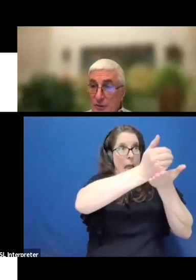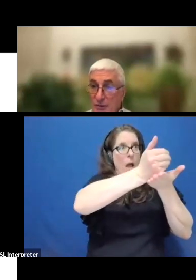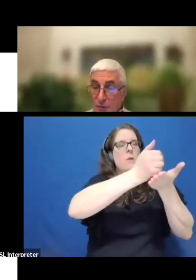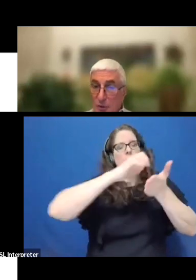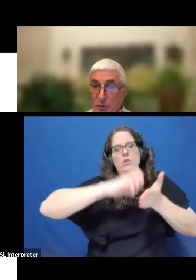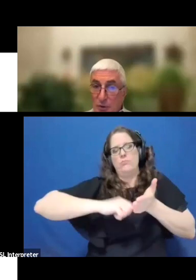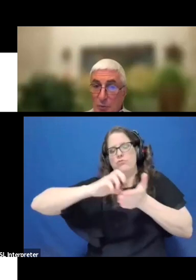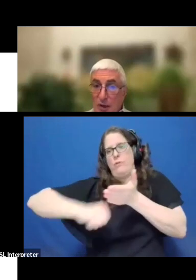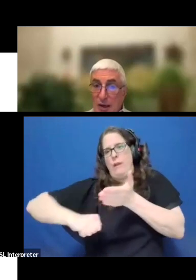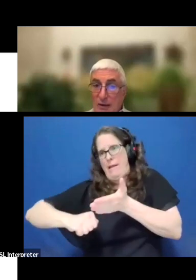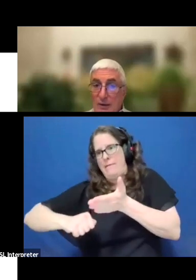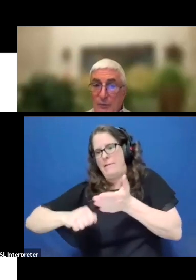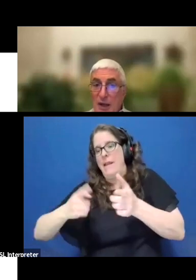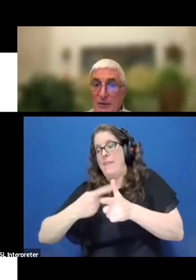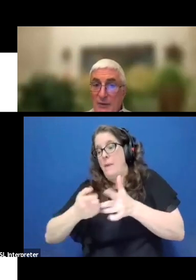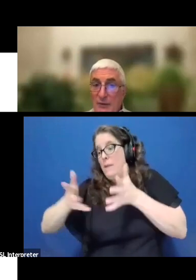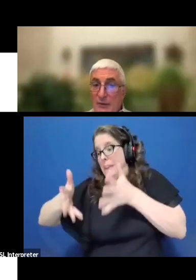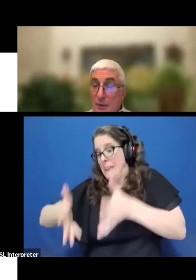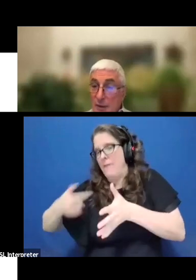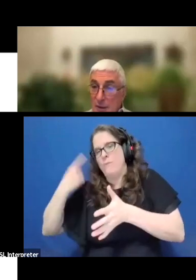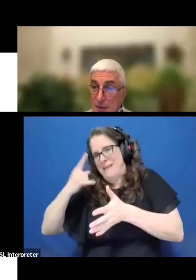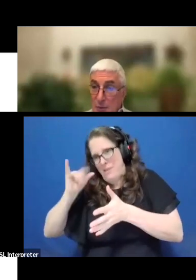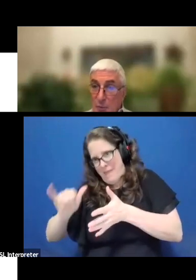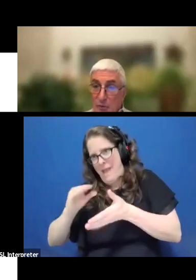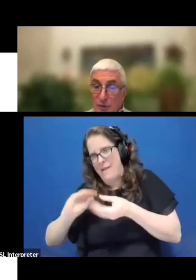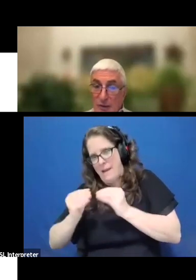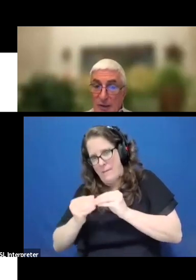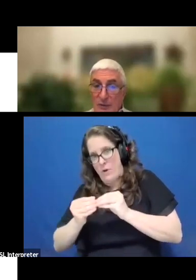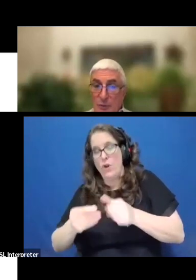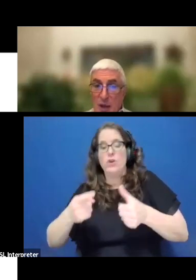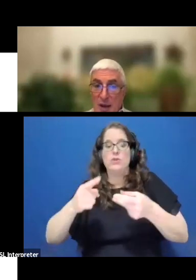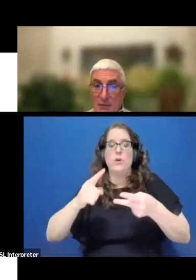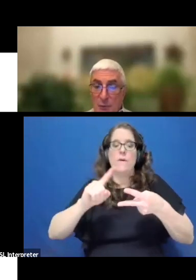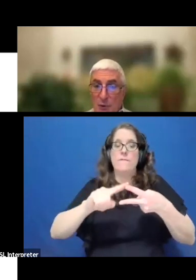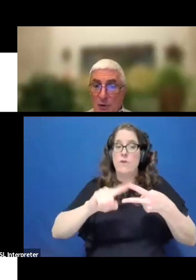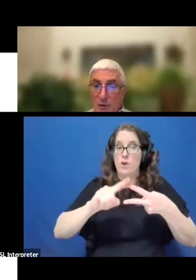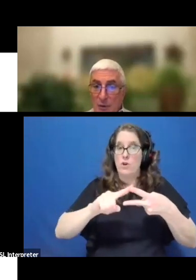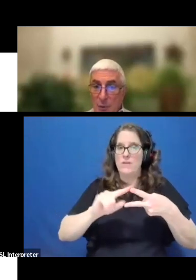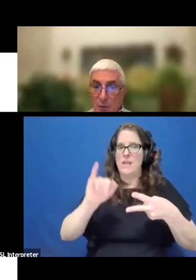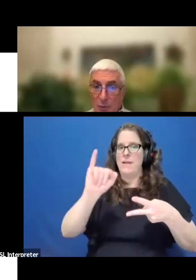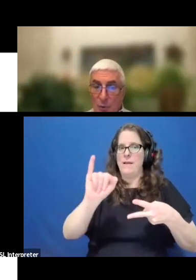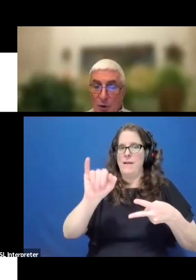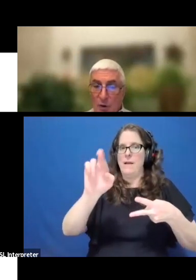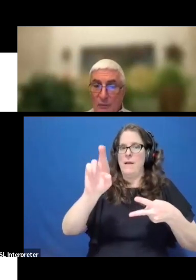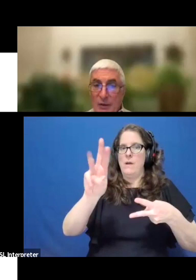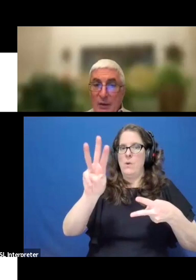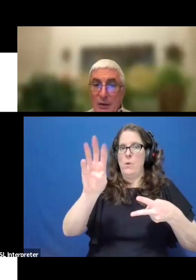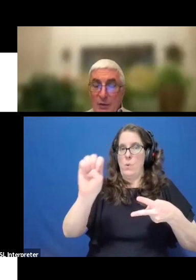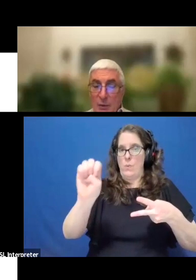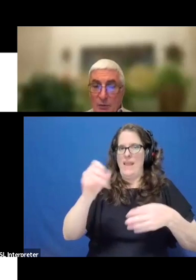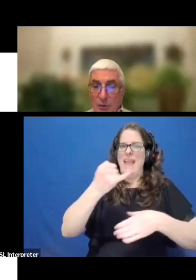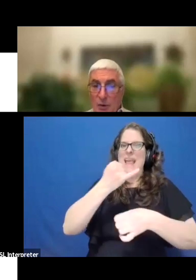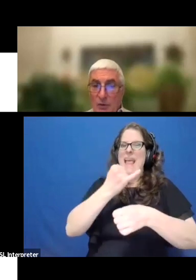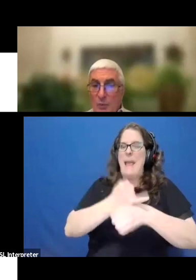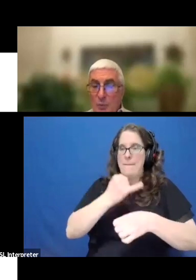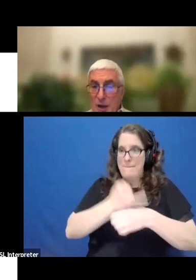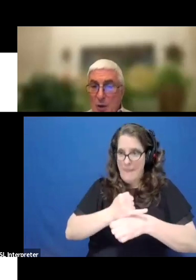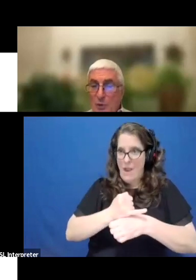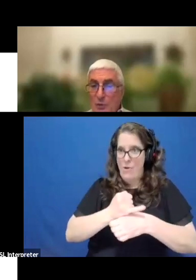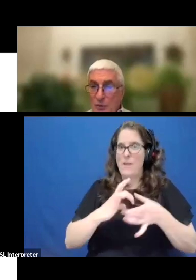those disability-related expenses the person needs to pay for in order to work. Those are